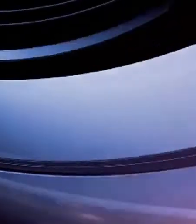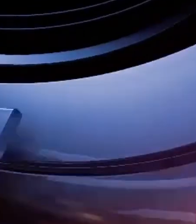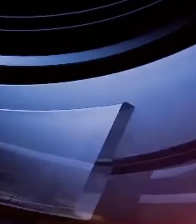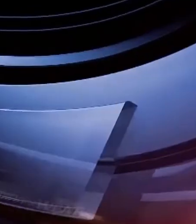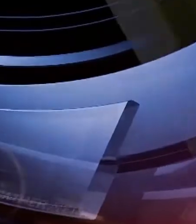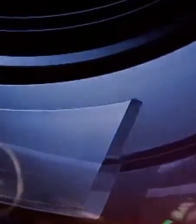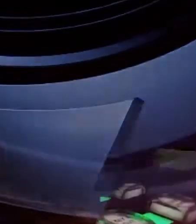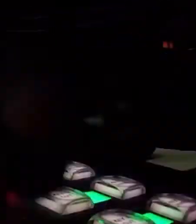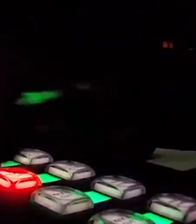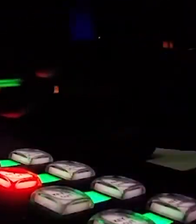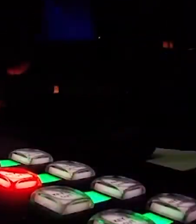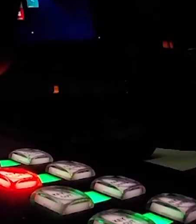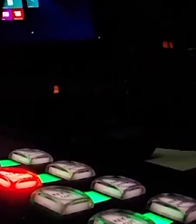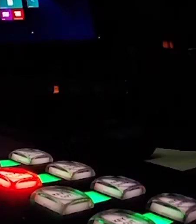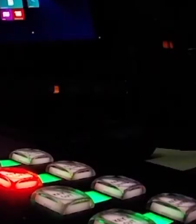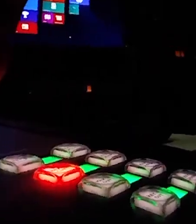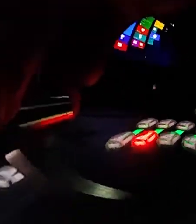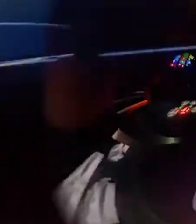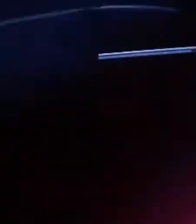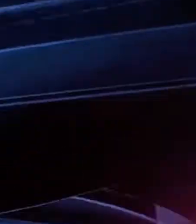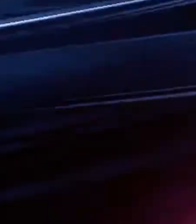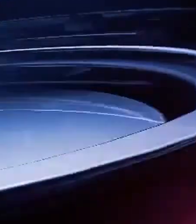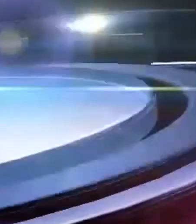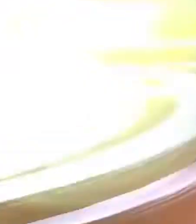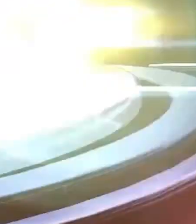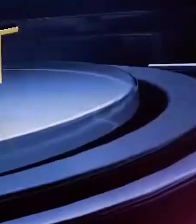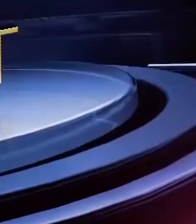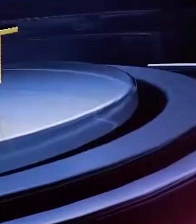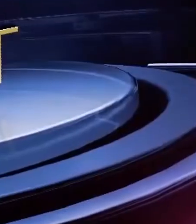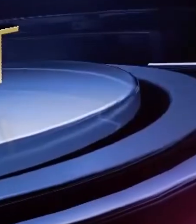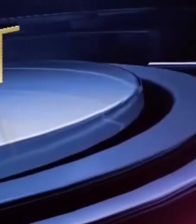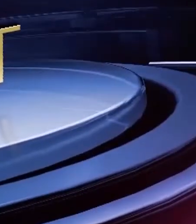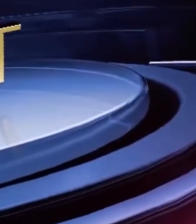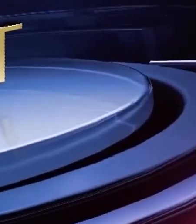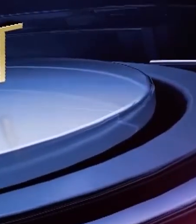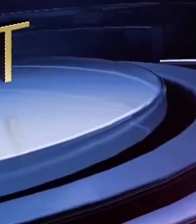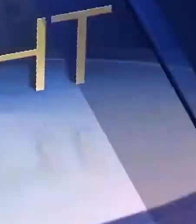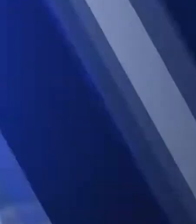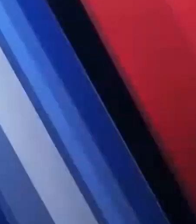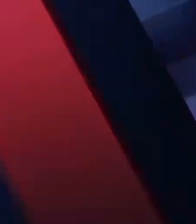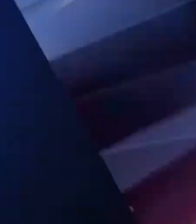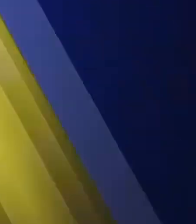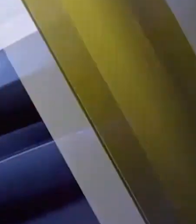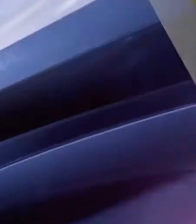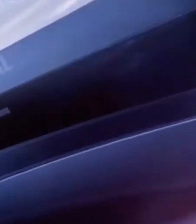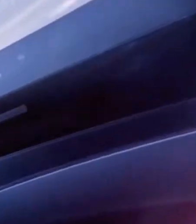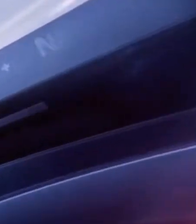Broadcasting from our studios in the Pine St. Michael, this is CBC Newsnight, starting now.